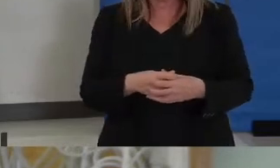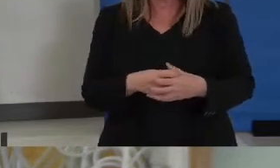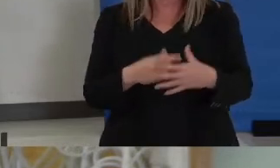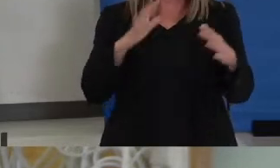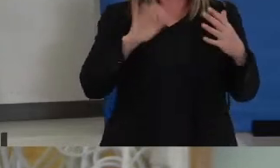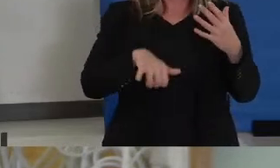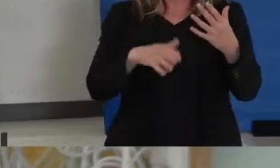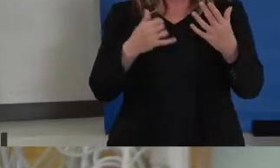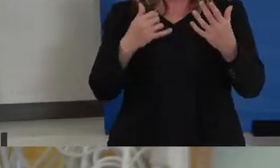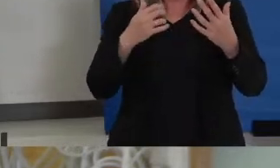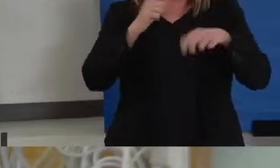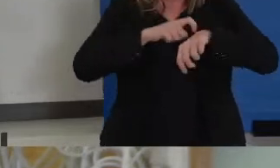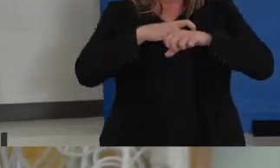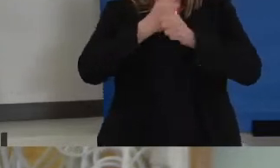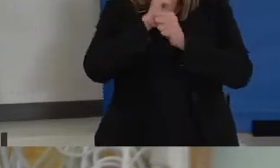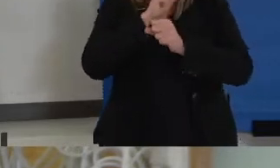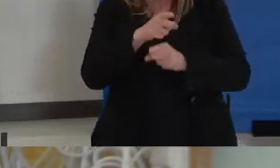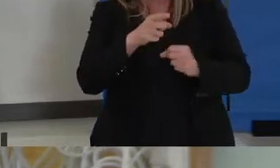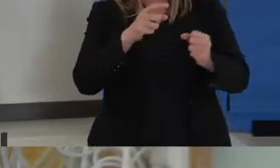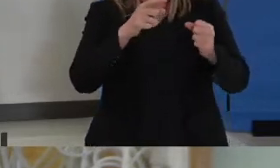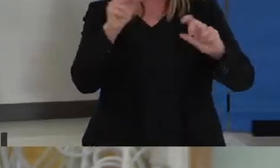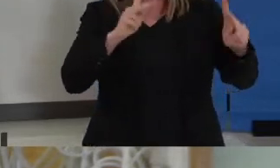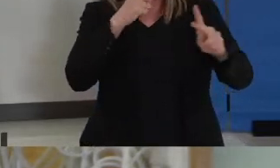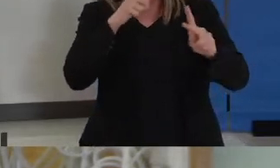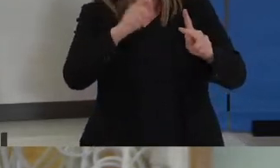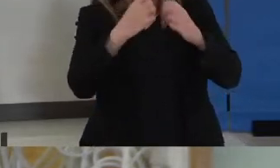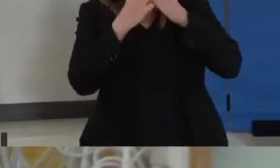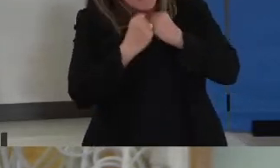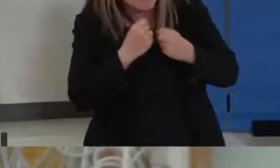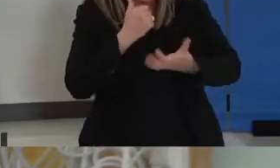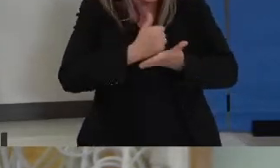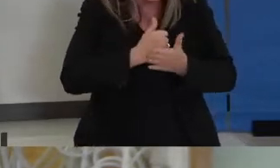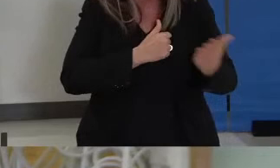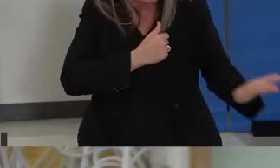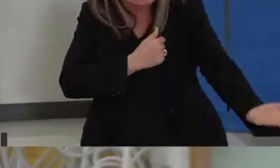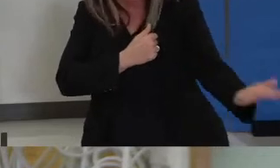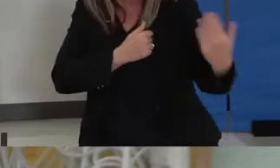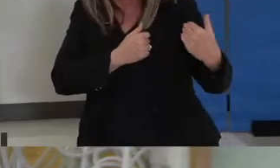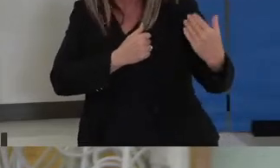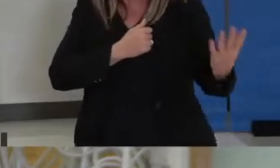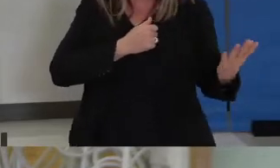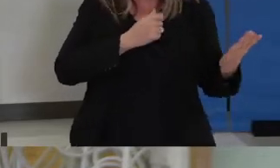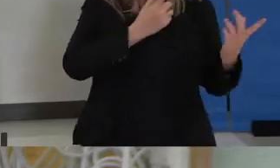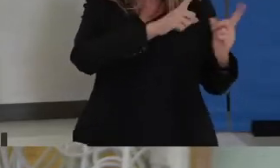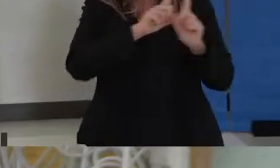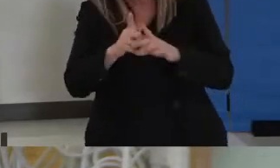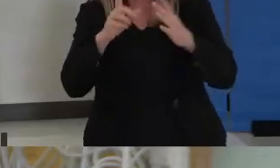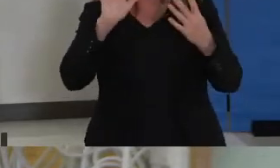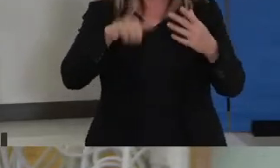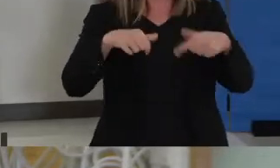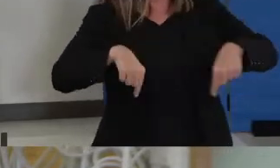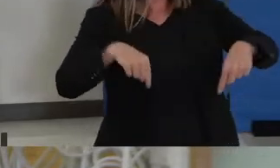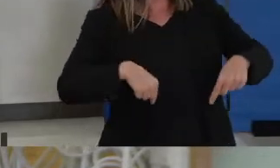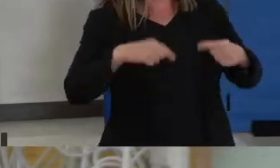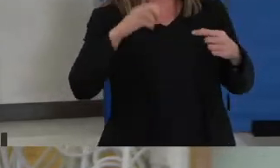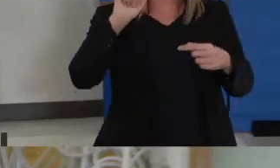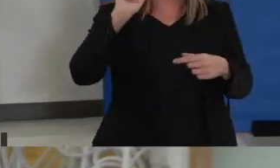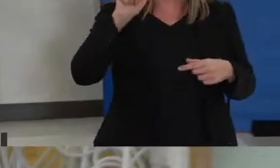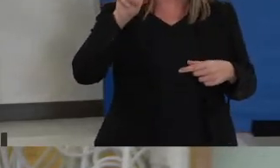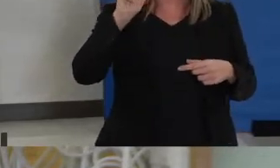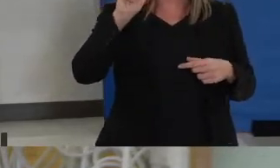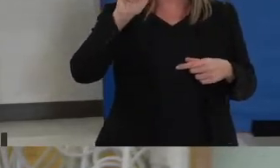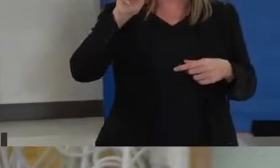is time to ensure that the folks who need the care and help, that it is available. And standing here at Alvarado, this is an incredible example of what can